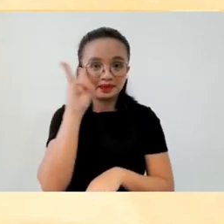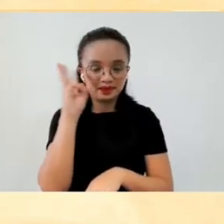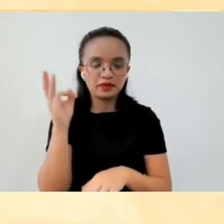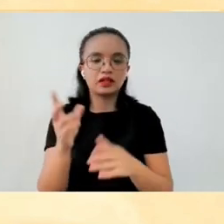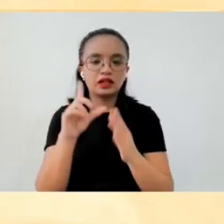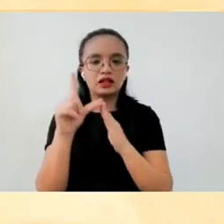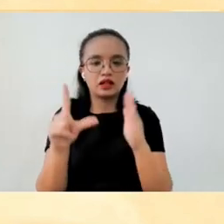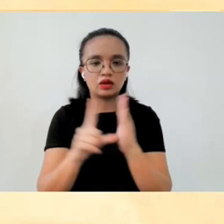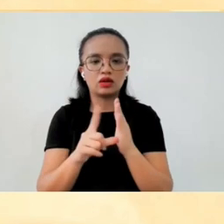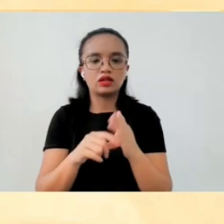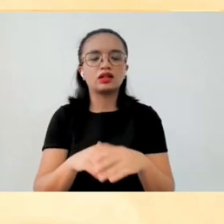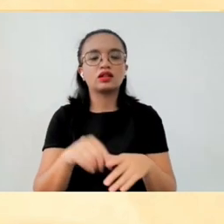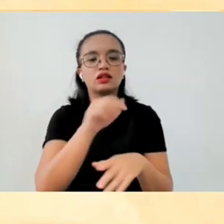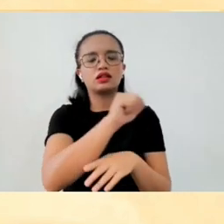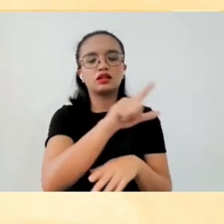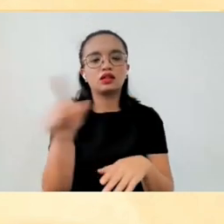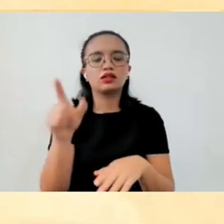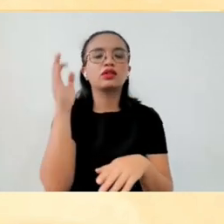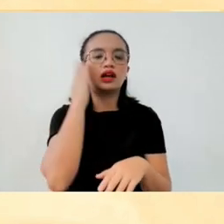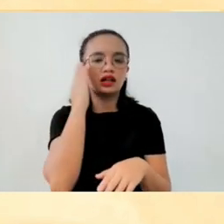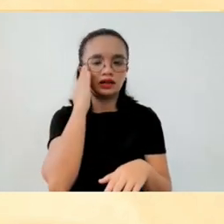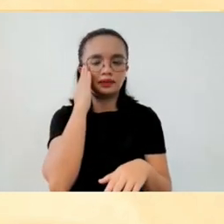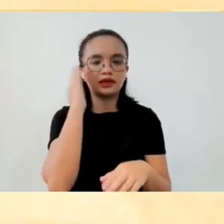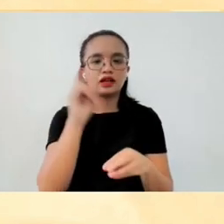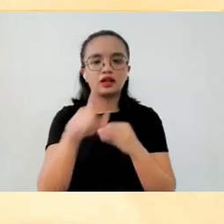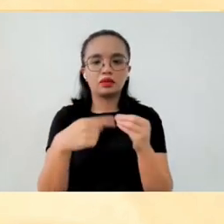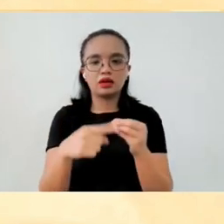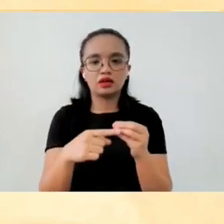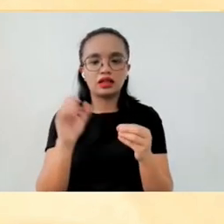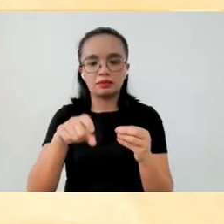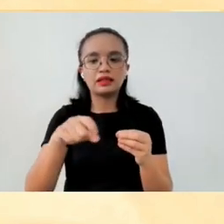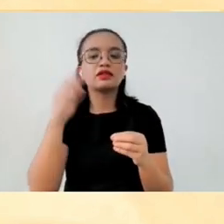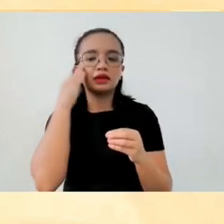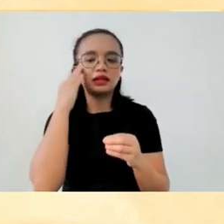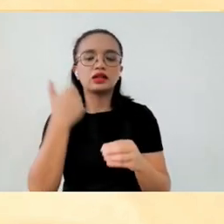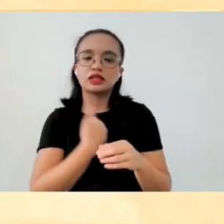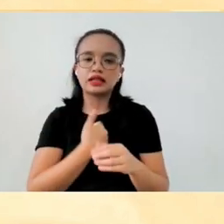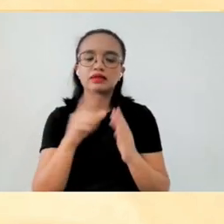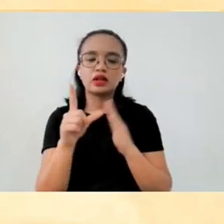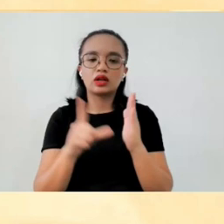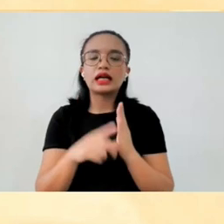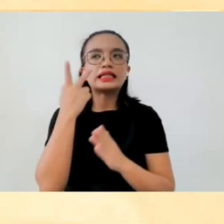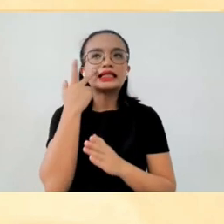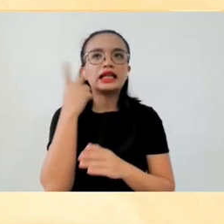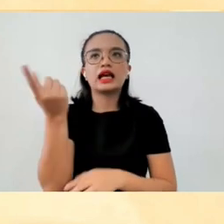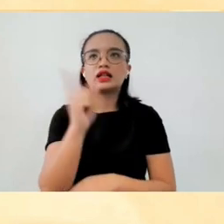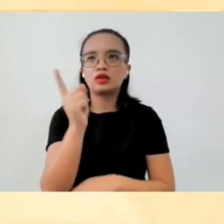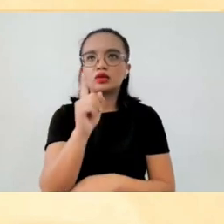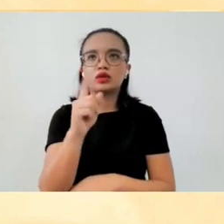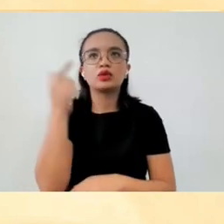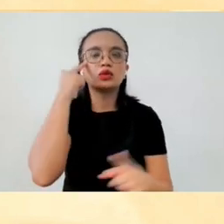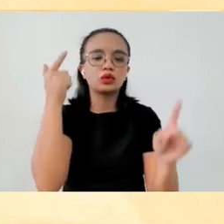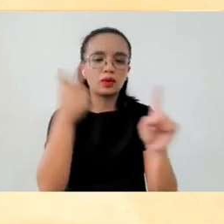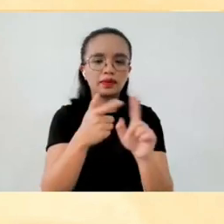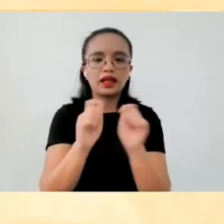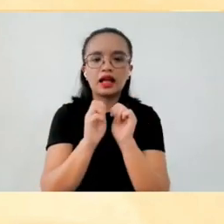all familiarize ourselves with the law and see what is our role. How can